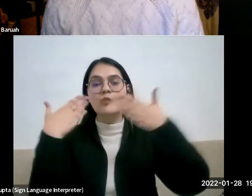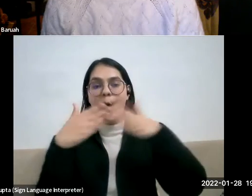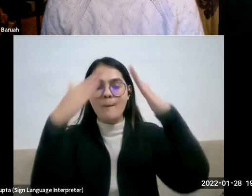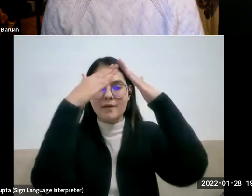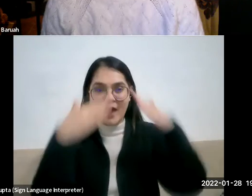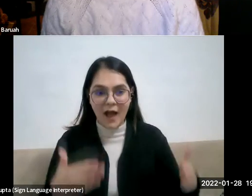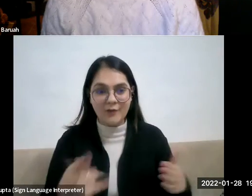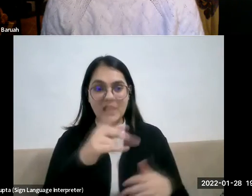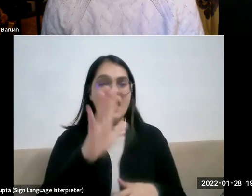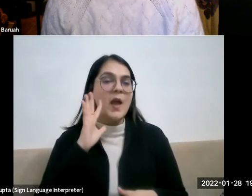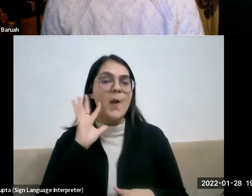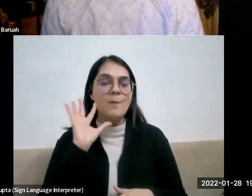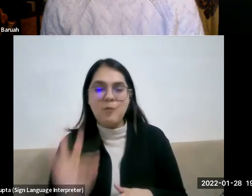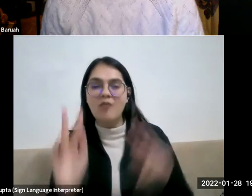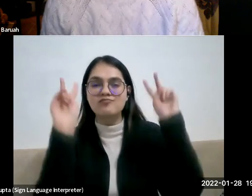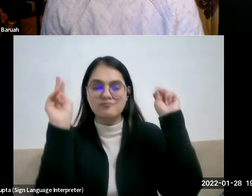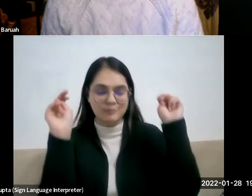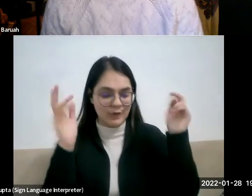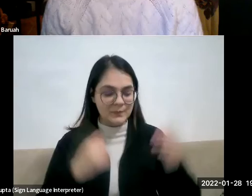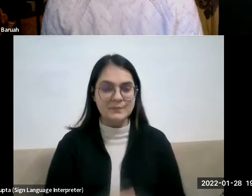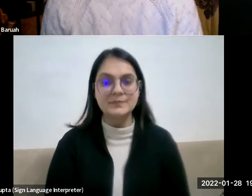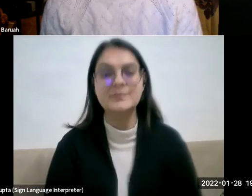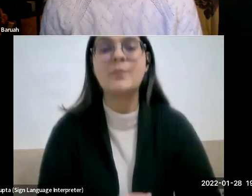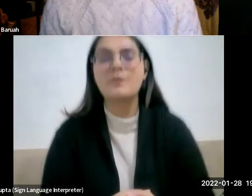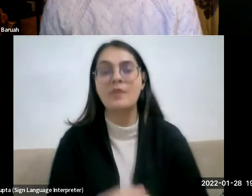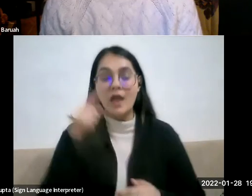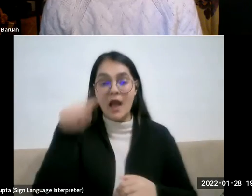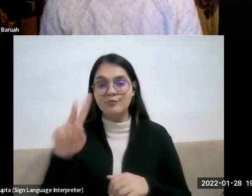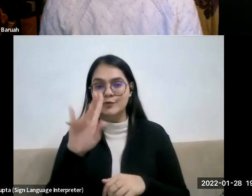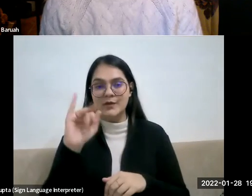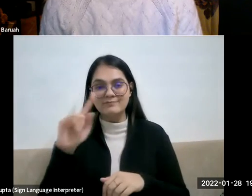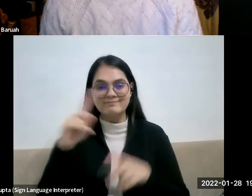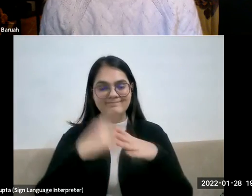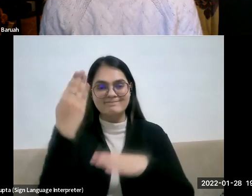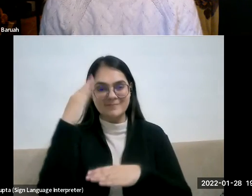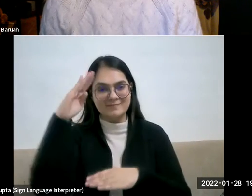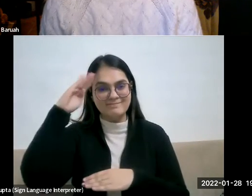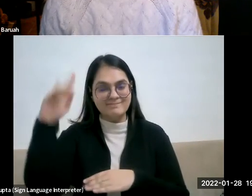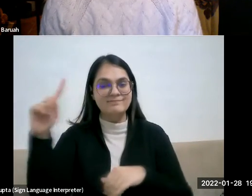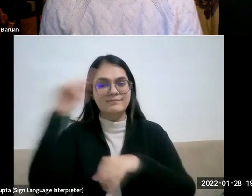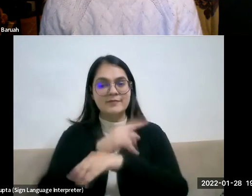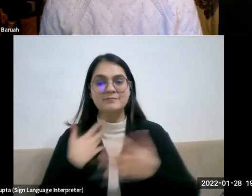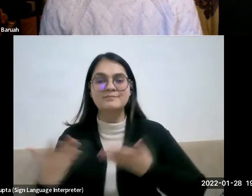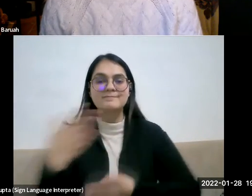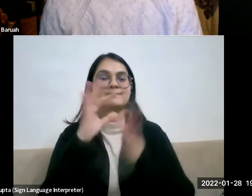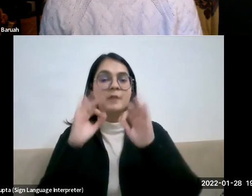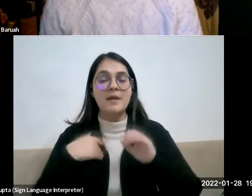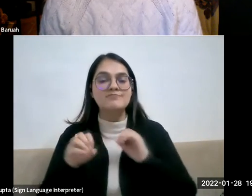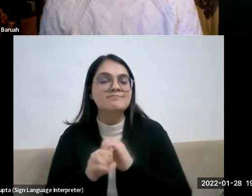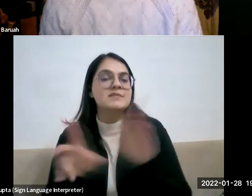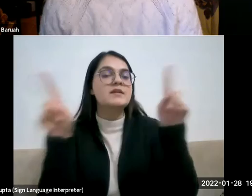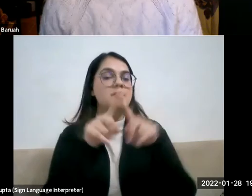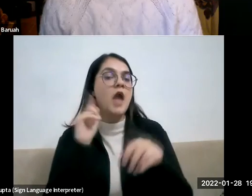such an important and relevant topic on Republic Day, on this day of the Constitution, to kind of talk about, to spread this